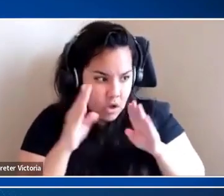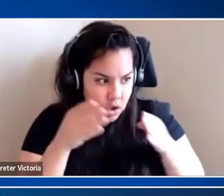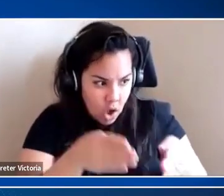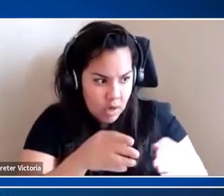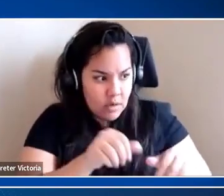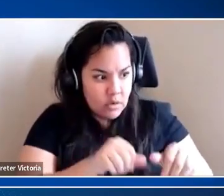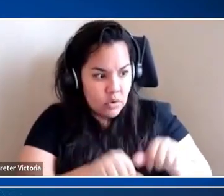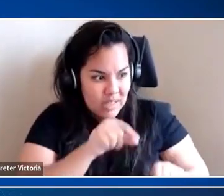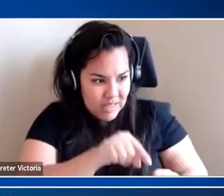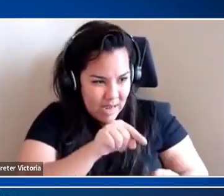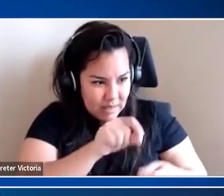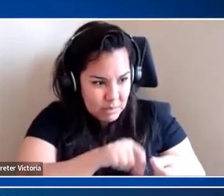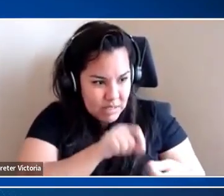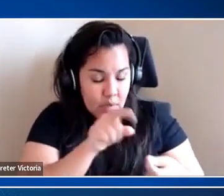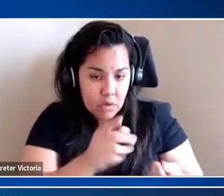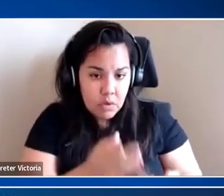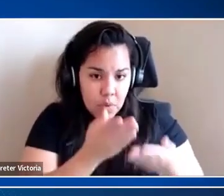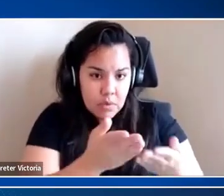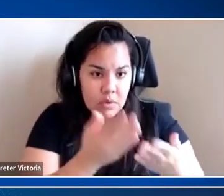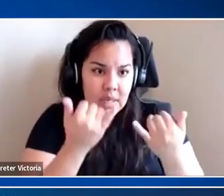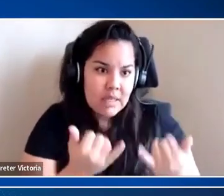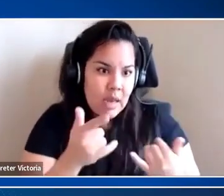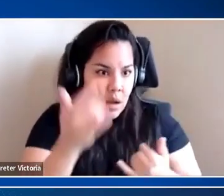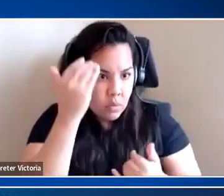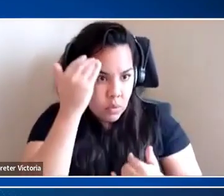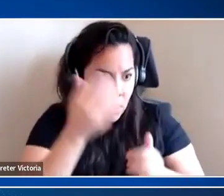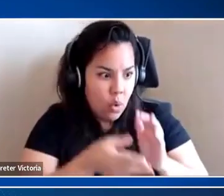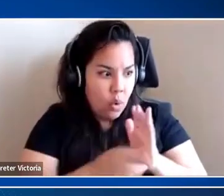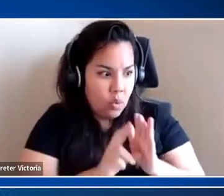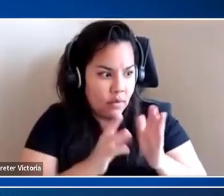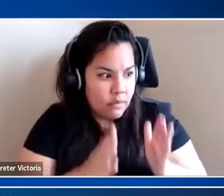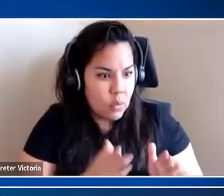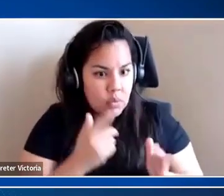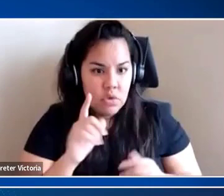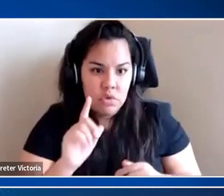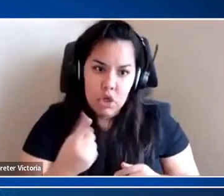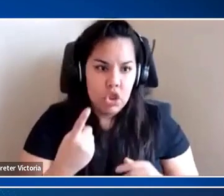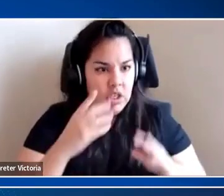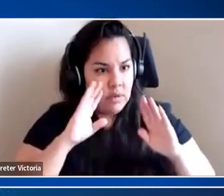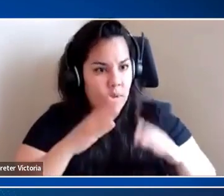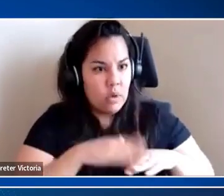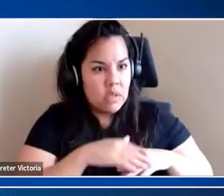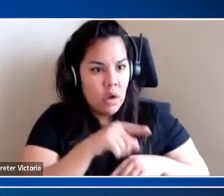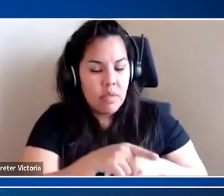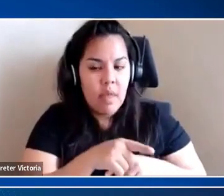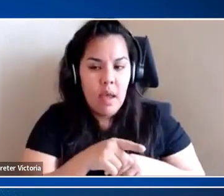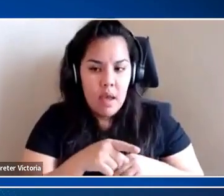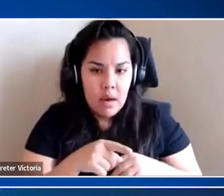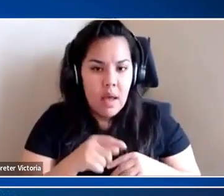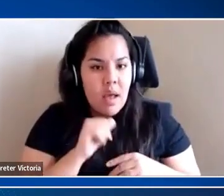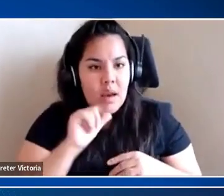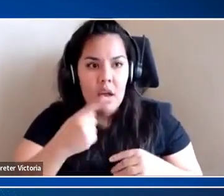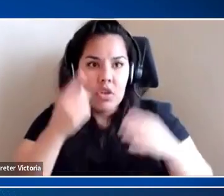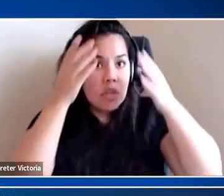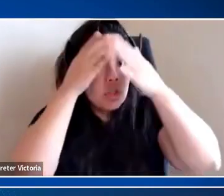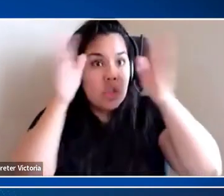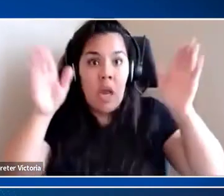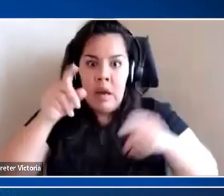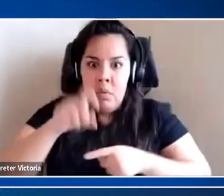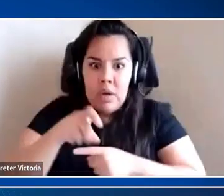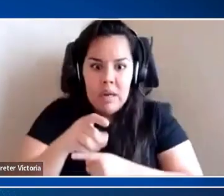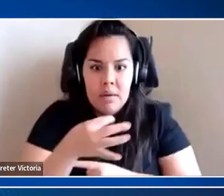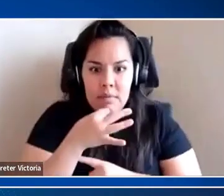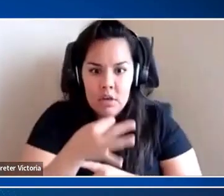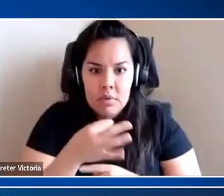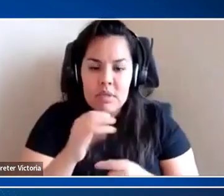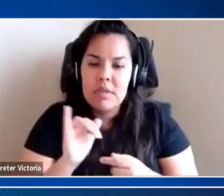proposing, because now reviewers are just focusing on that, not your general kind of expertise, but what is needed for this project. So reading those